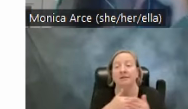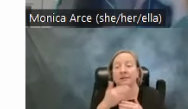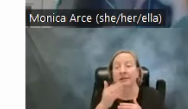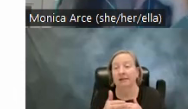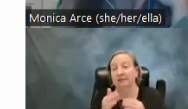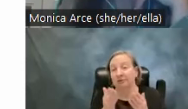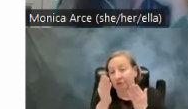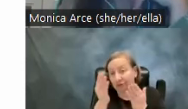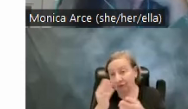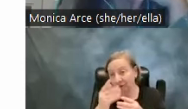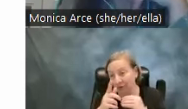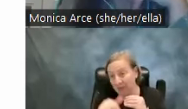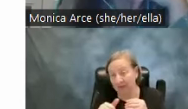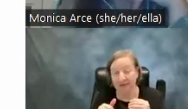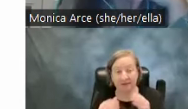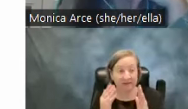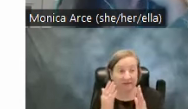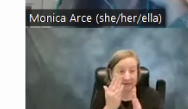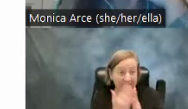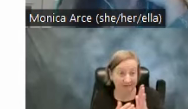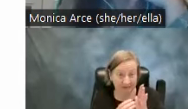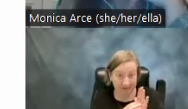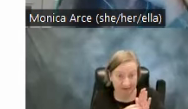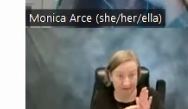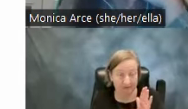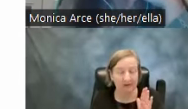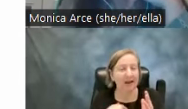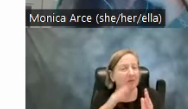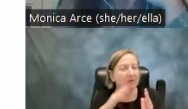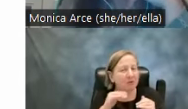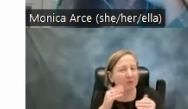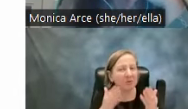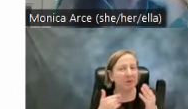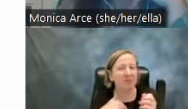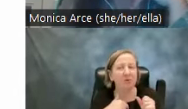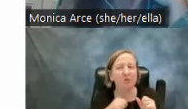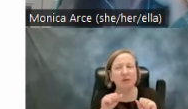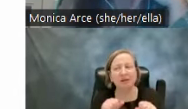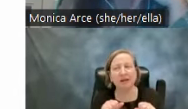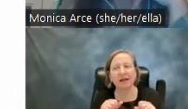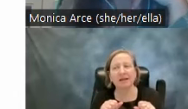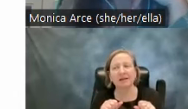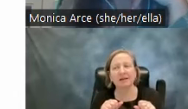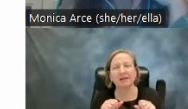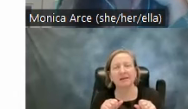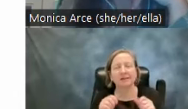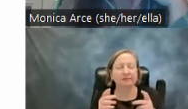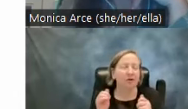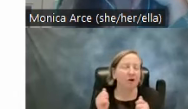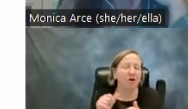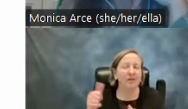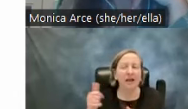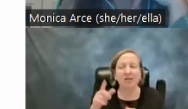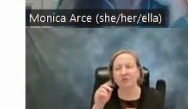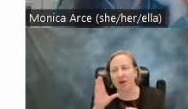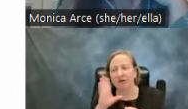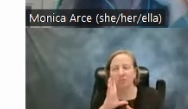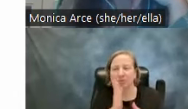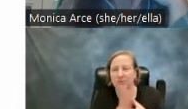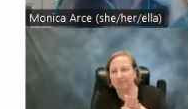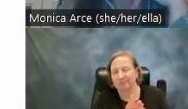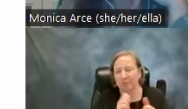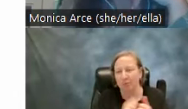about this, though, about this whole section, was that I was hoping that maybe we could forward, all these other documents are going to be folded into the stuff that we're going to do